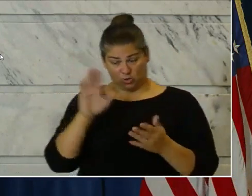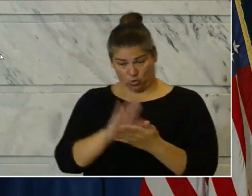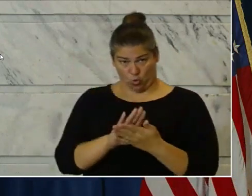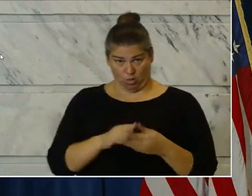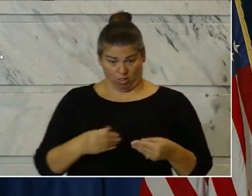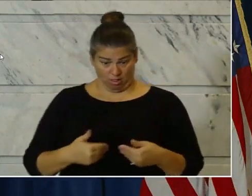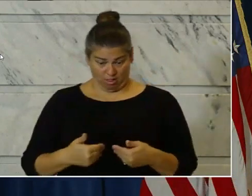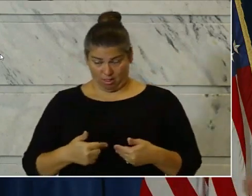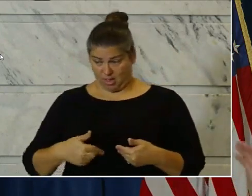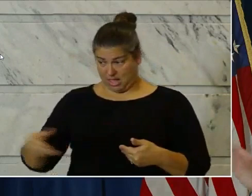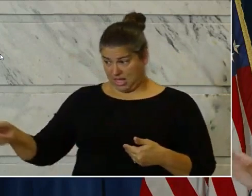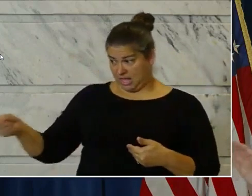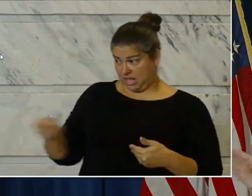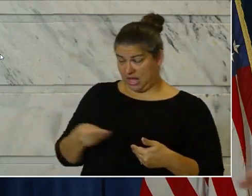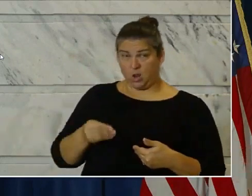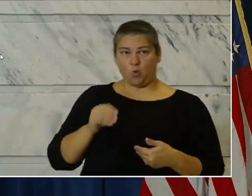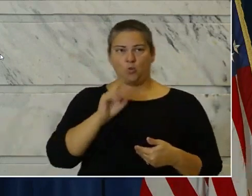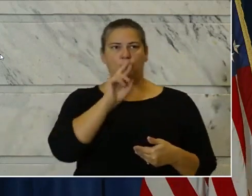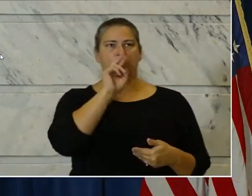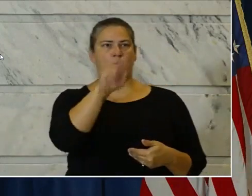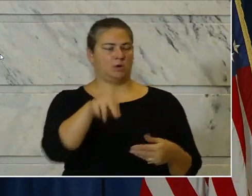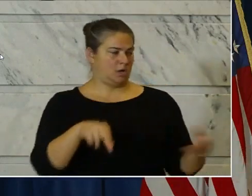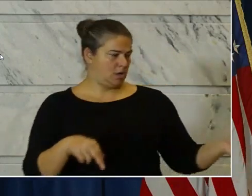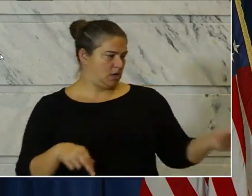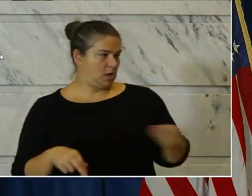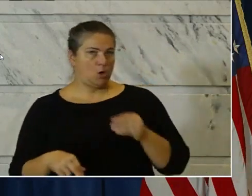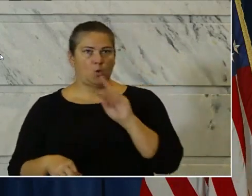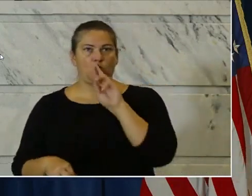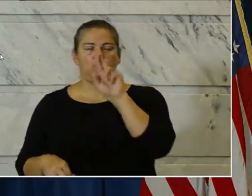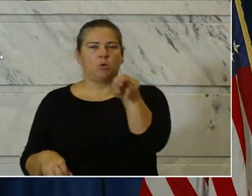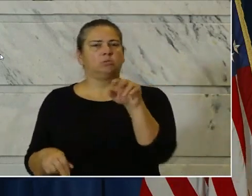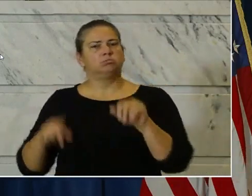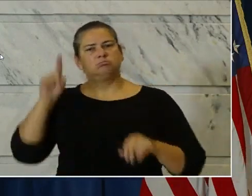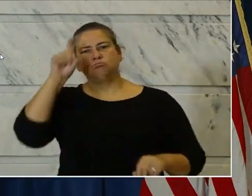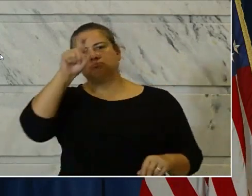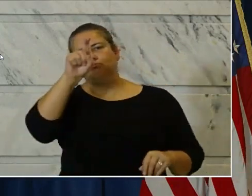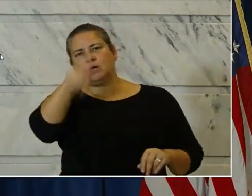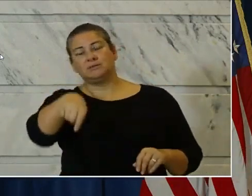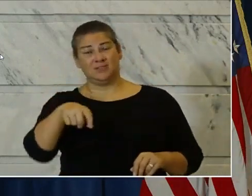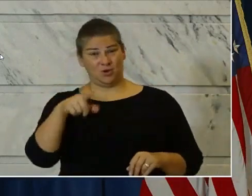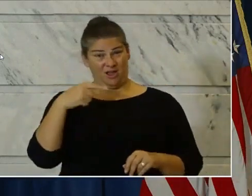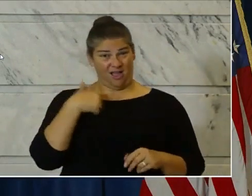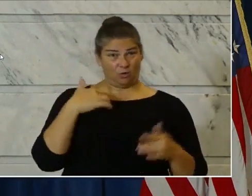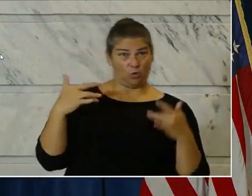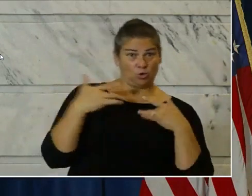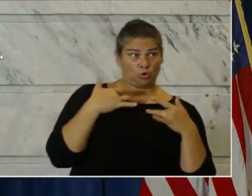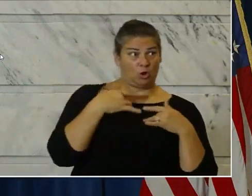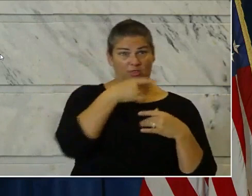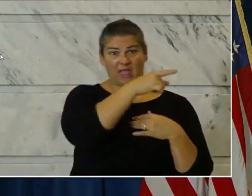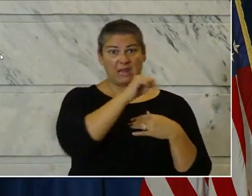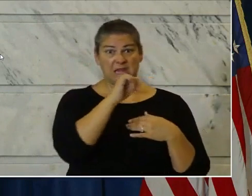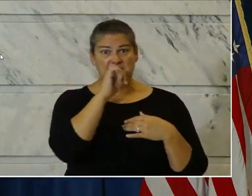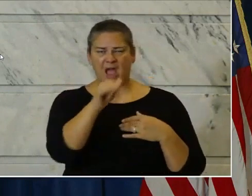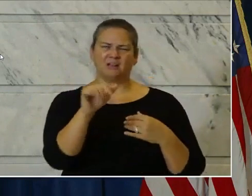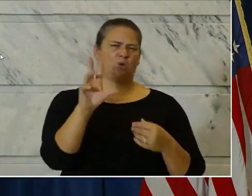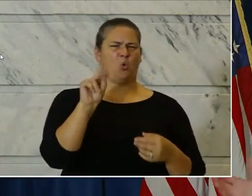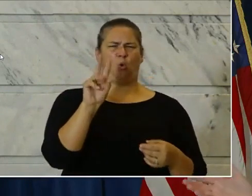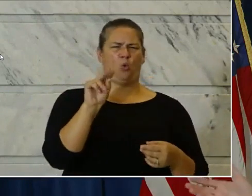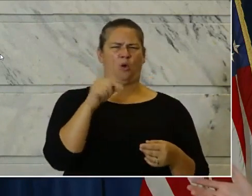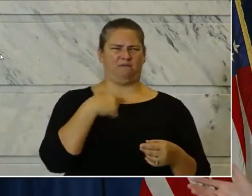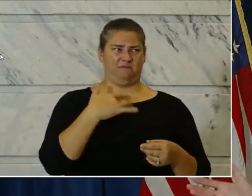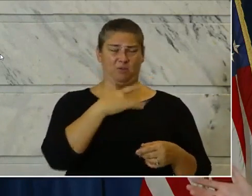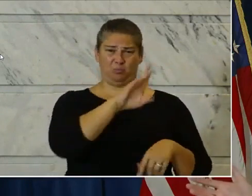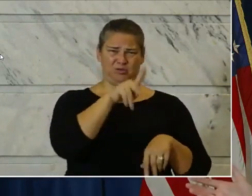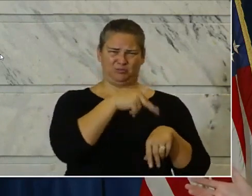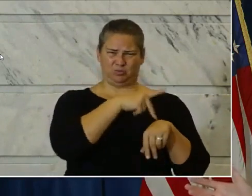not concerned that schools won't report everything they know. That's both because I believe our principals are out there trying to do the right thing, but we've